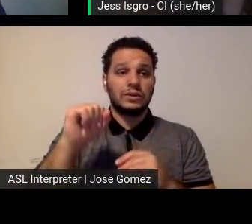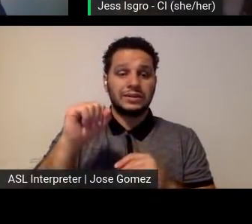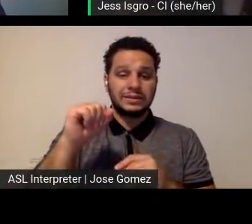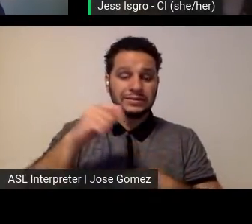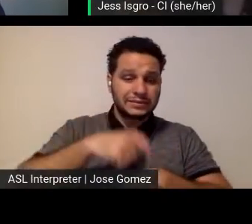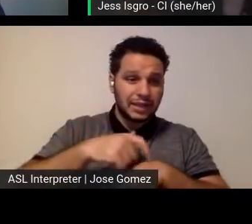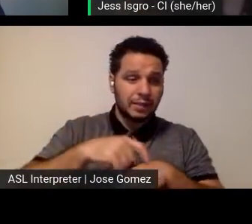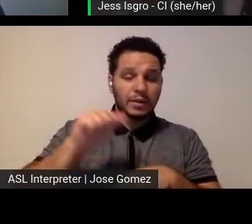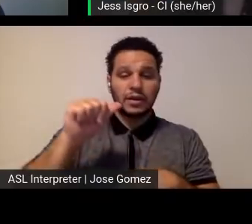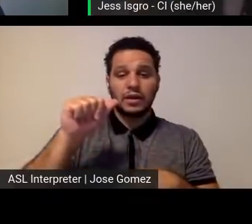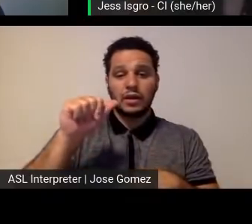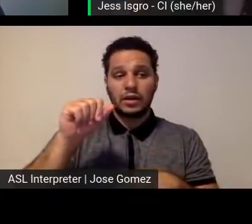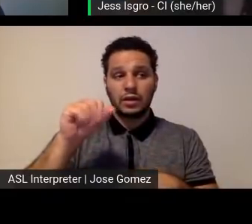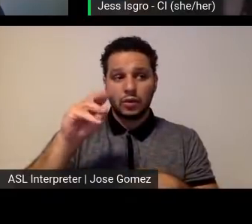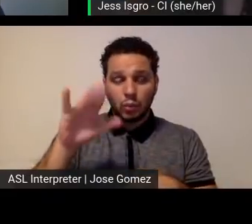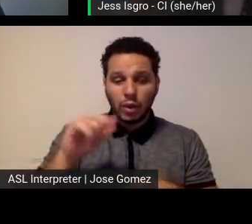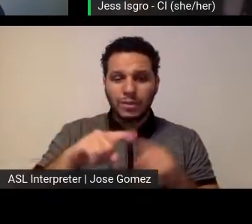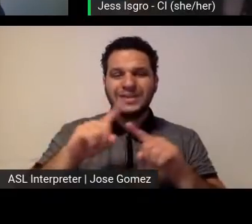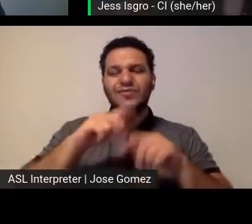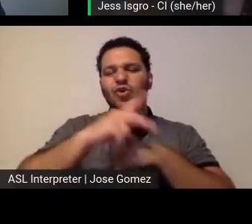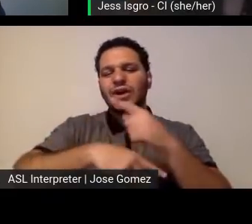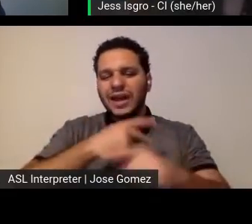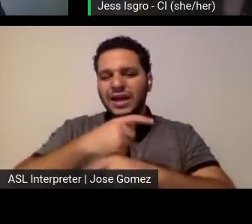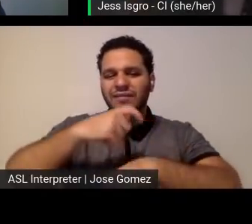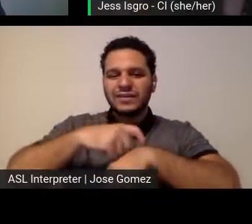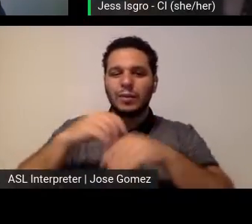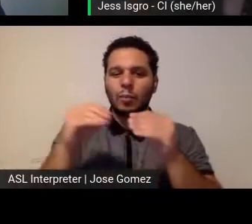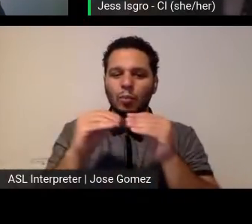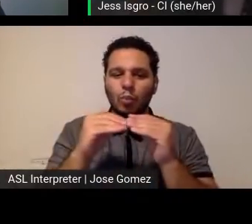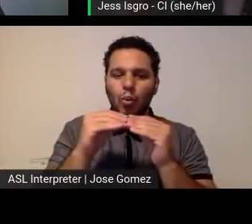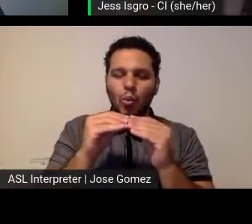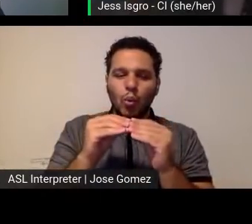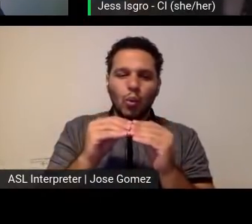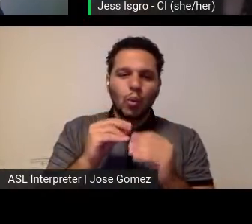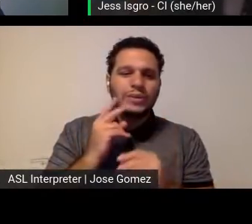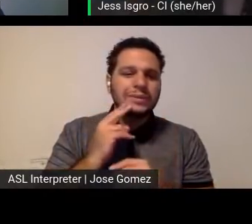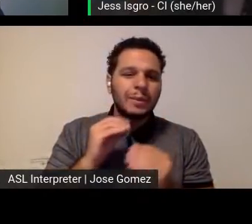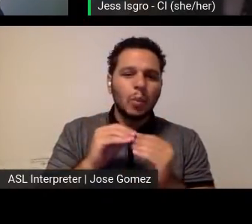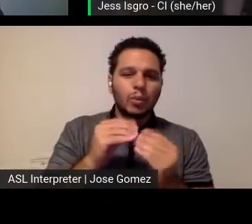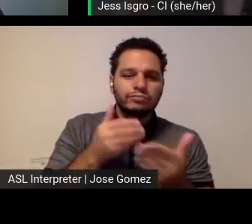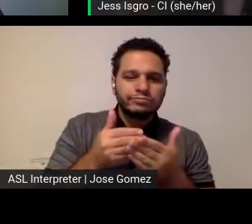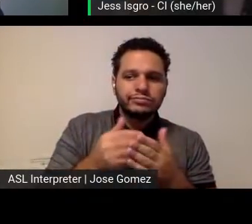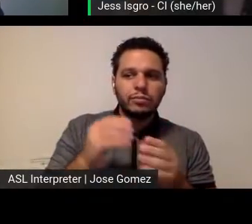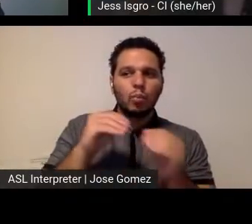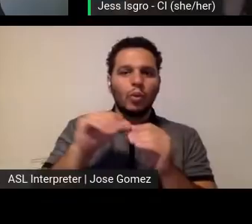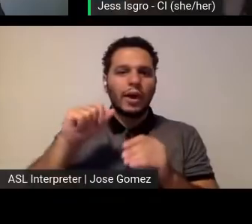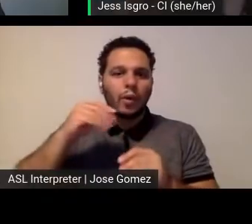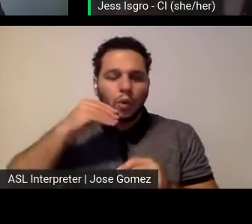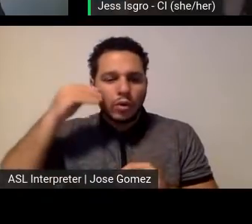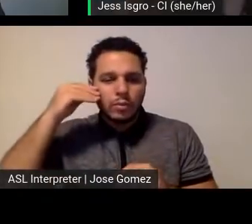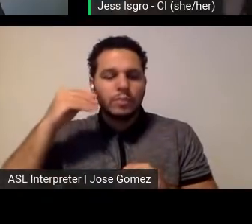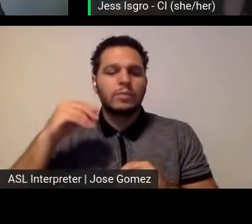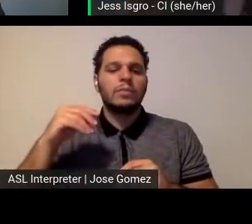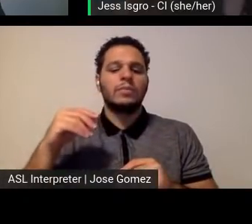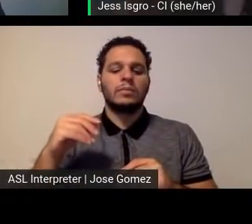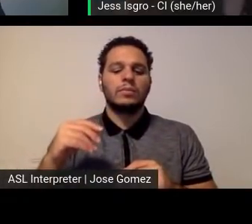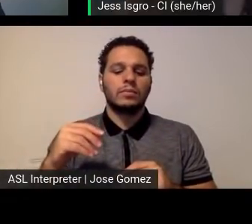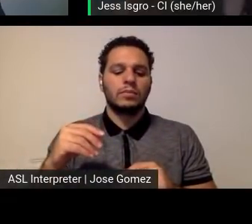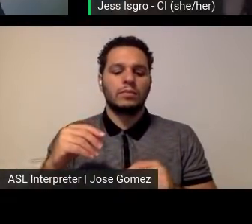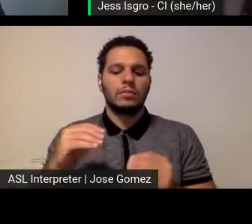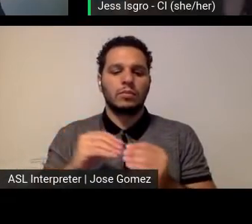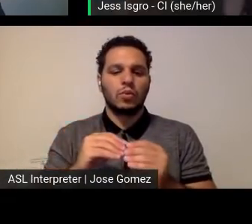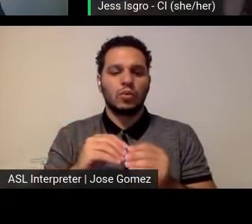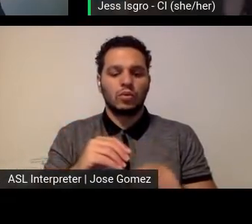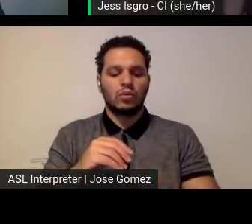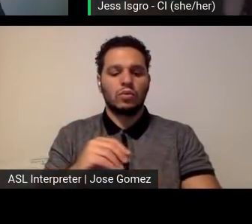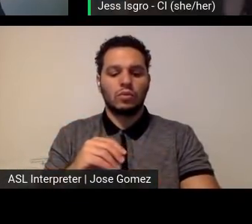haven't had before, but it's a different kind of time. It's more intimate, likely to be more at home, and likely to be more, unfortunately, anxiety